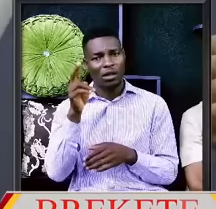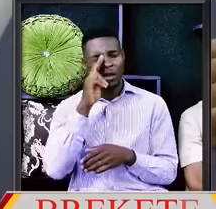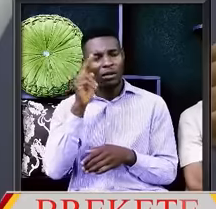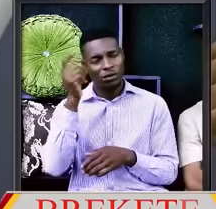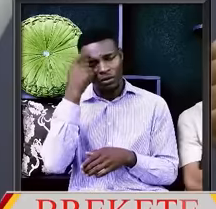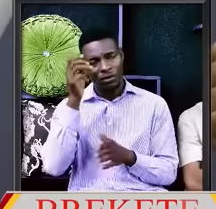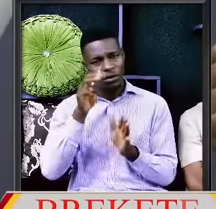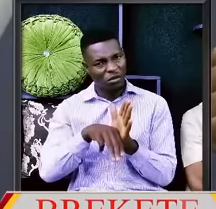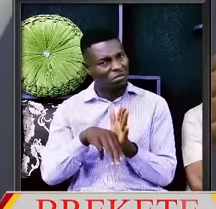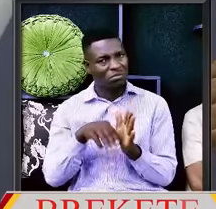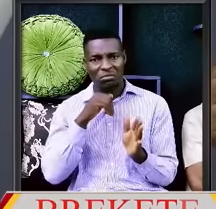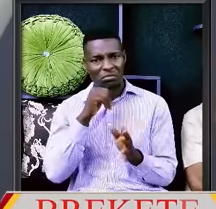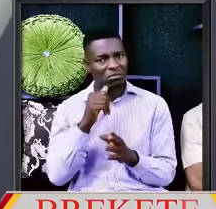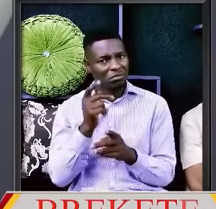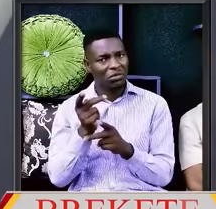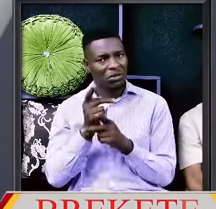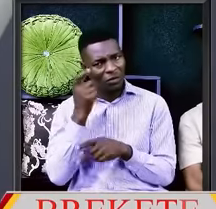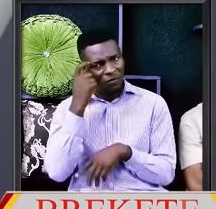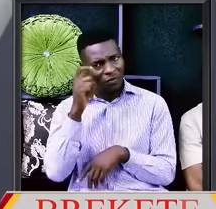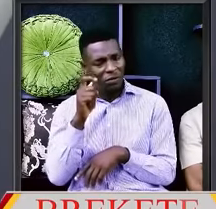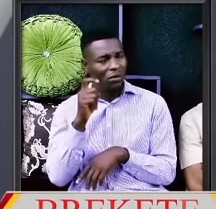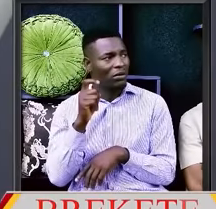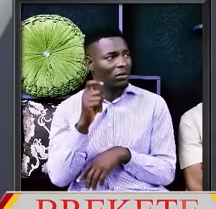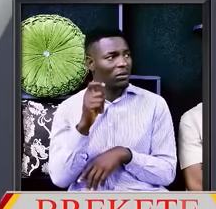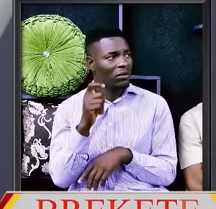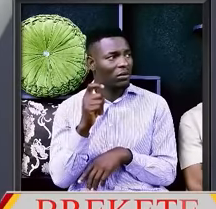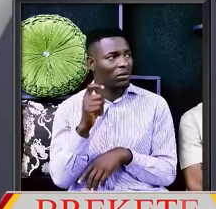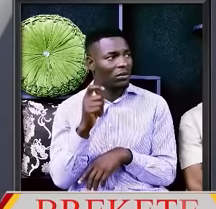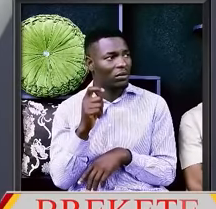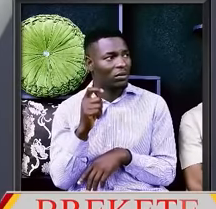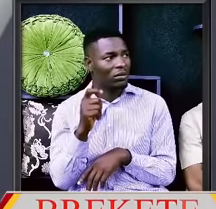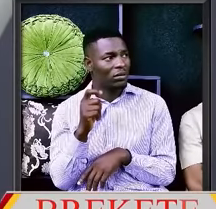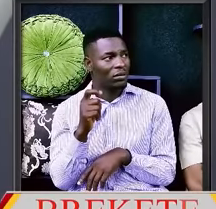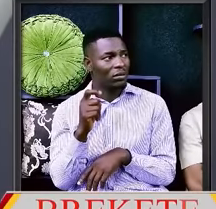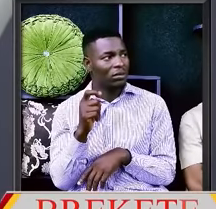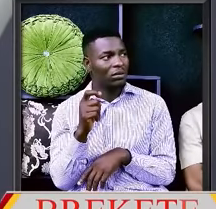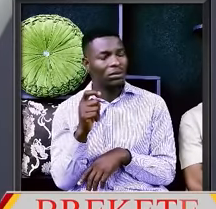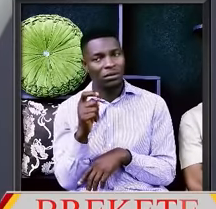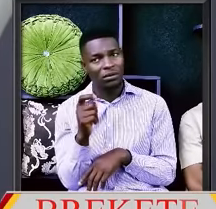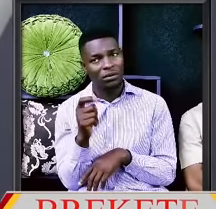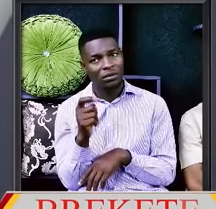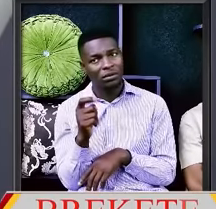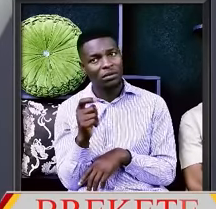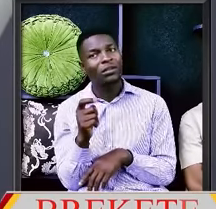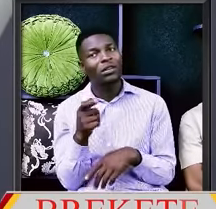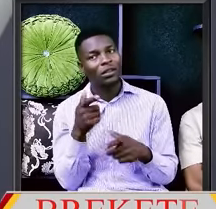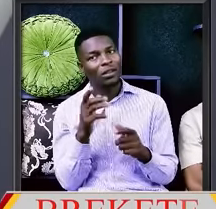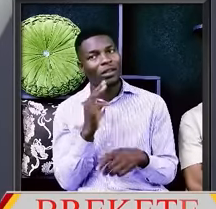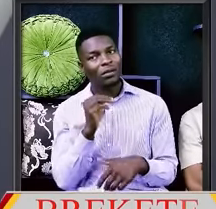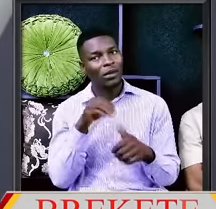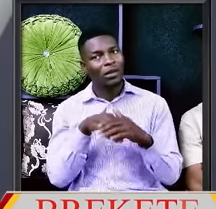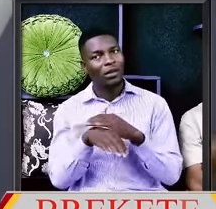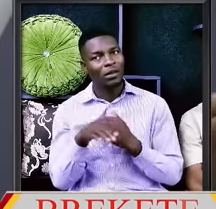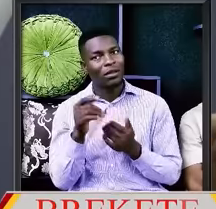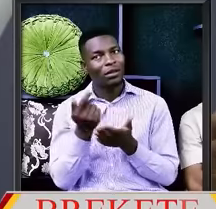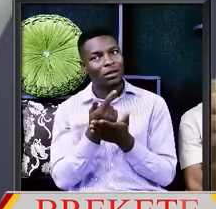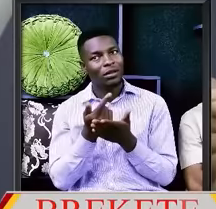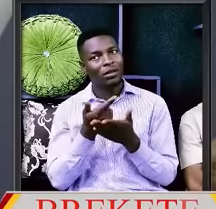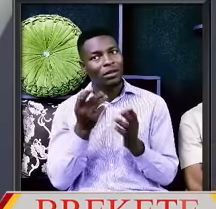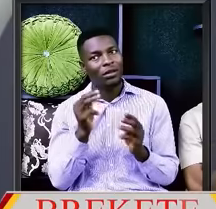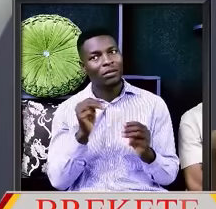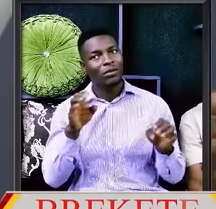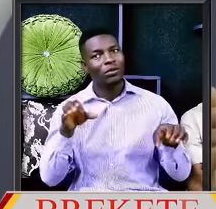like waiting Nigerians they do. Yes, sir. Make we enter the Ghana, make them do them again. Make we